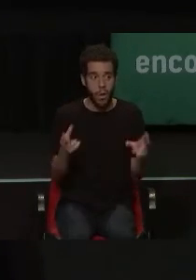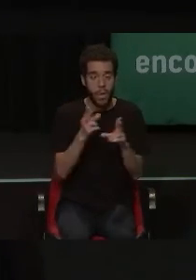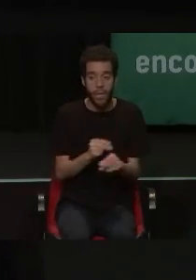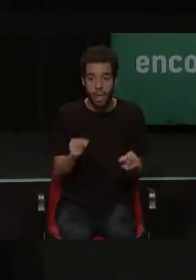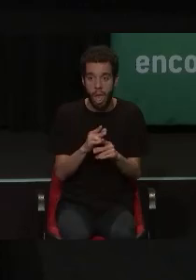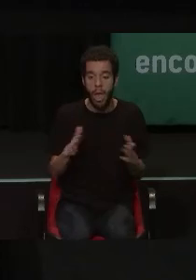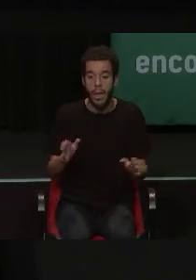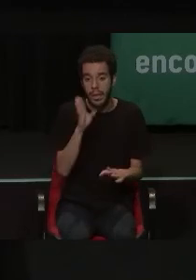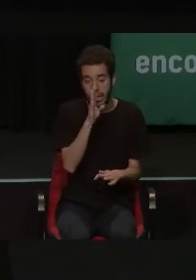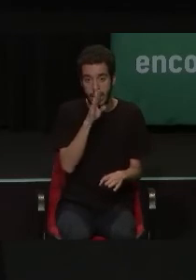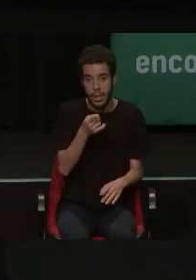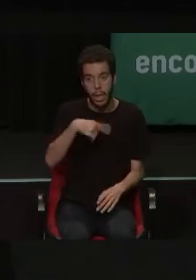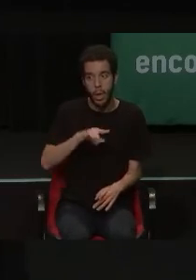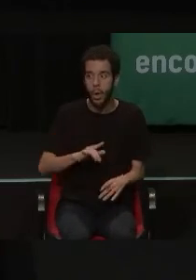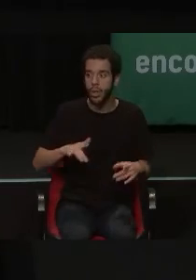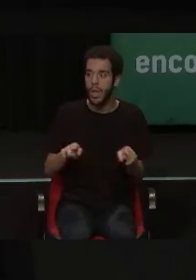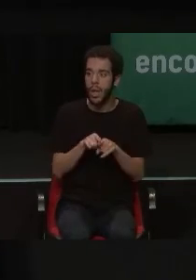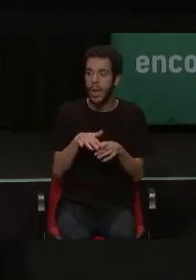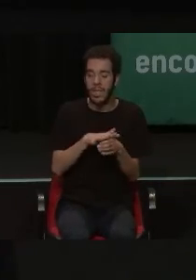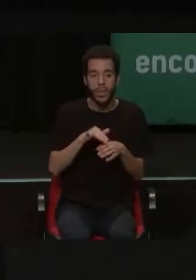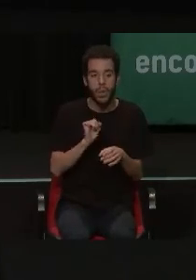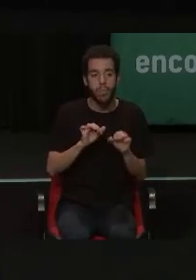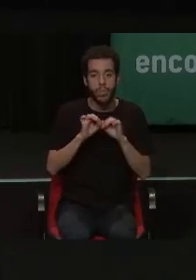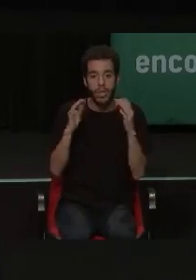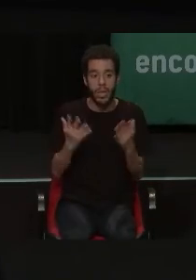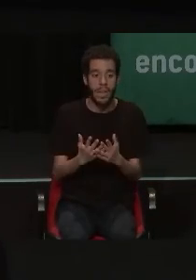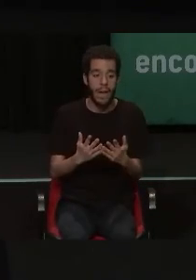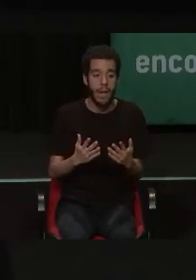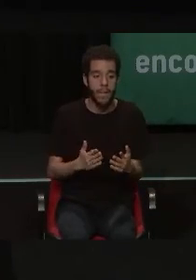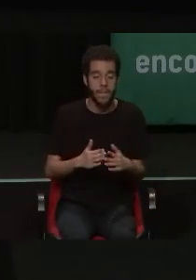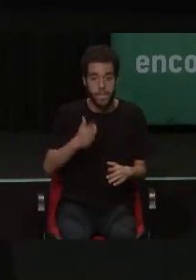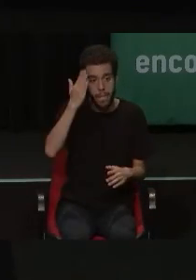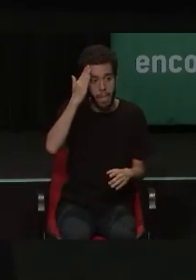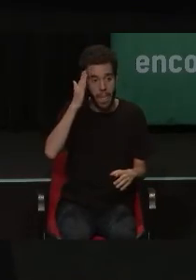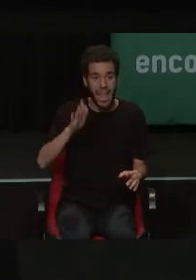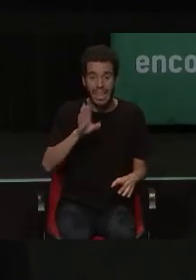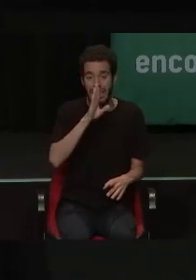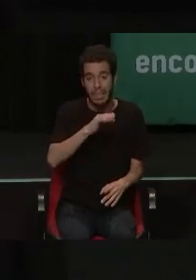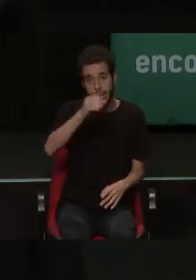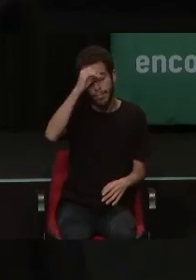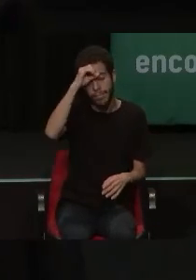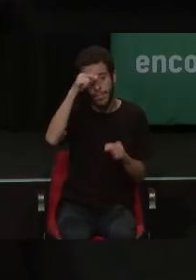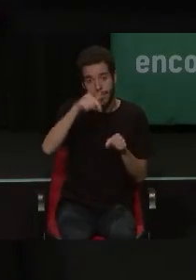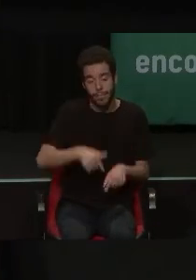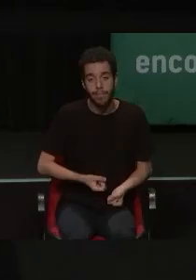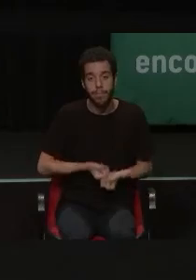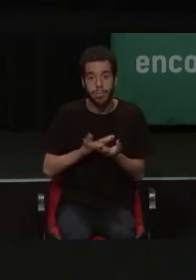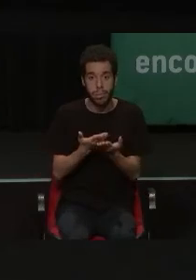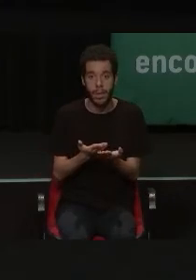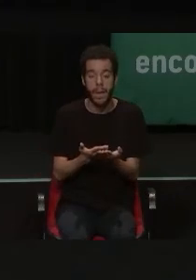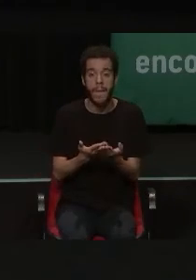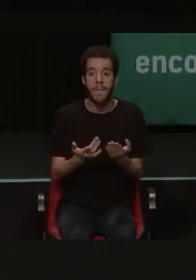and new, if we can generalize this result, the fact of someone